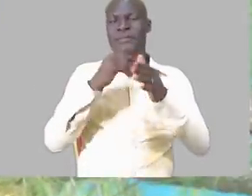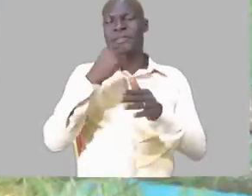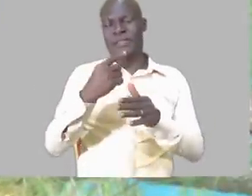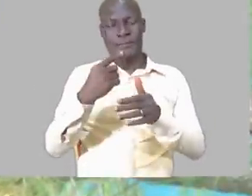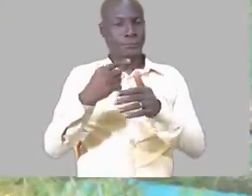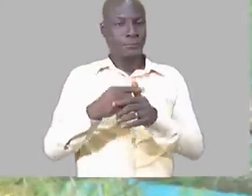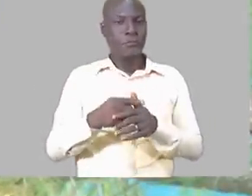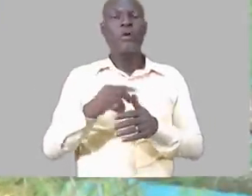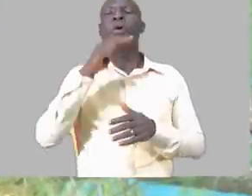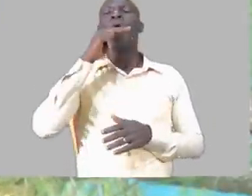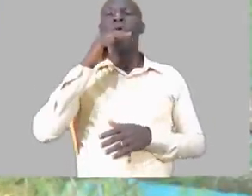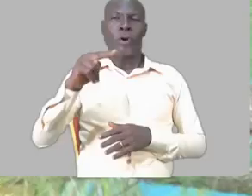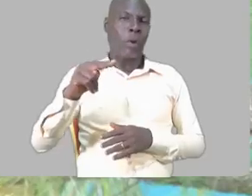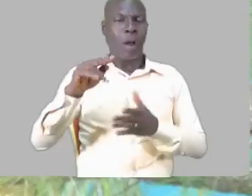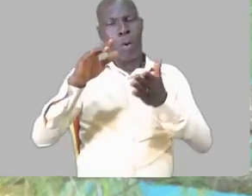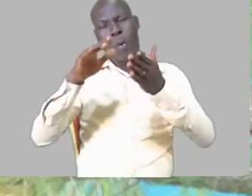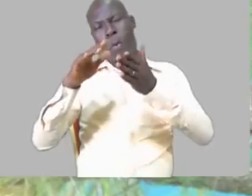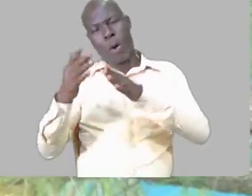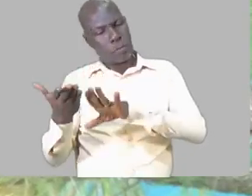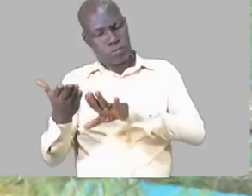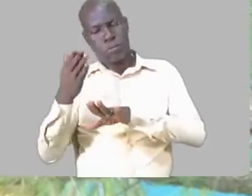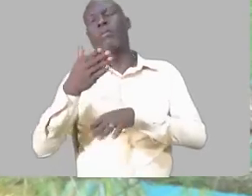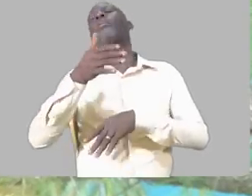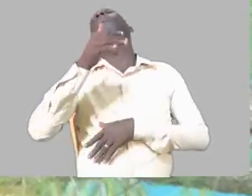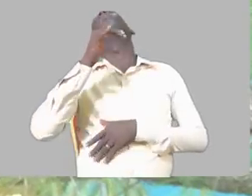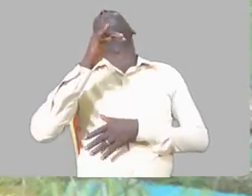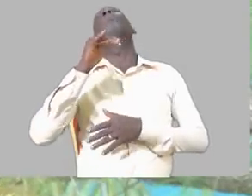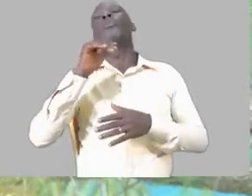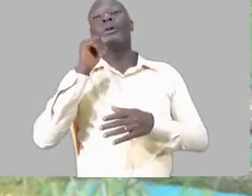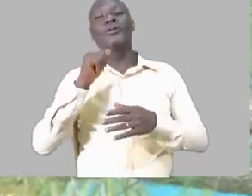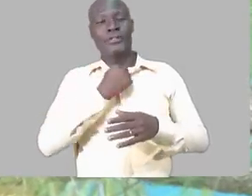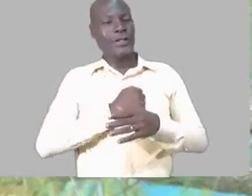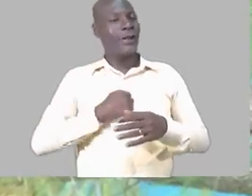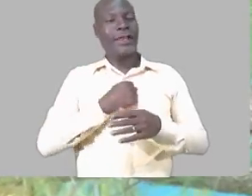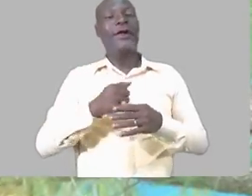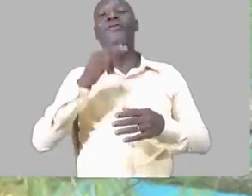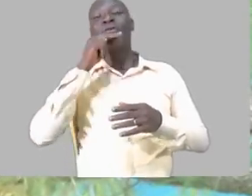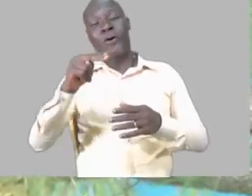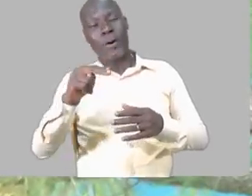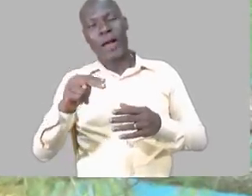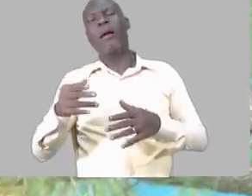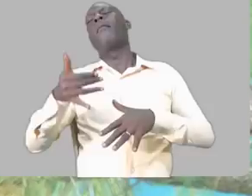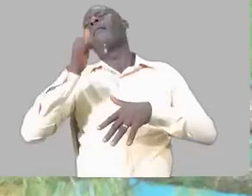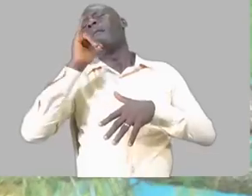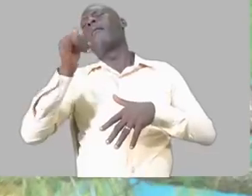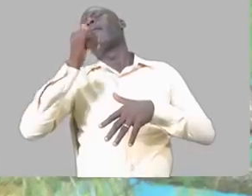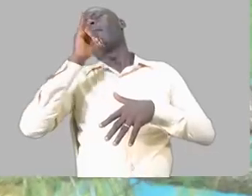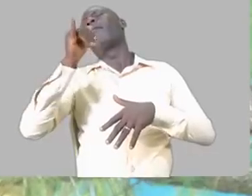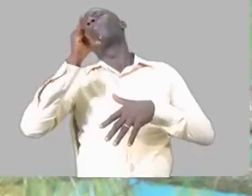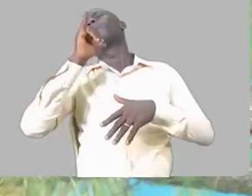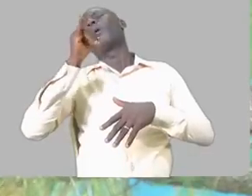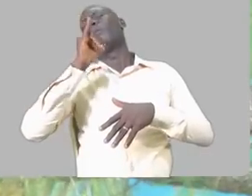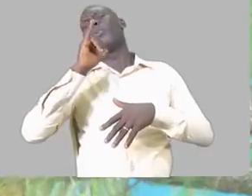noa ɔnum nsa bi na ɔboye na ɔboya ma ne ntade ɛhyɛ